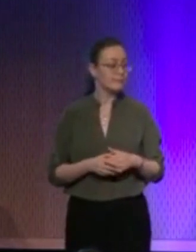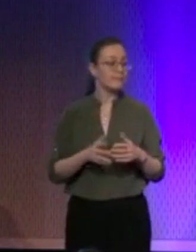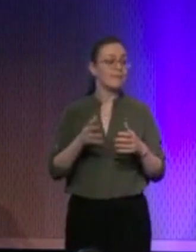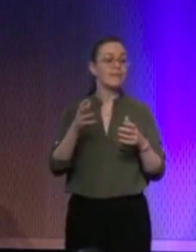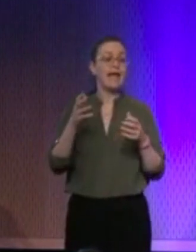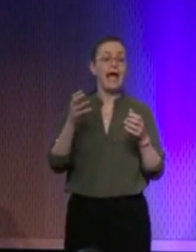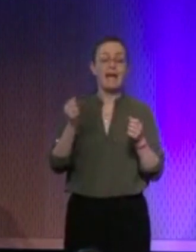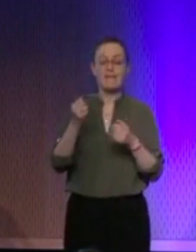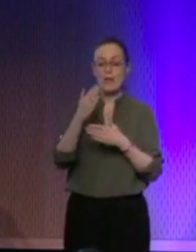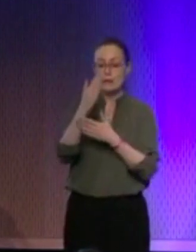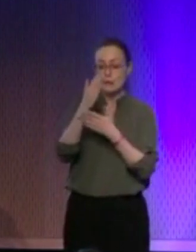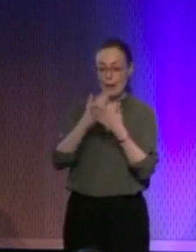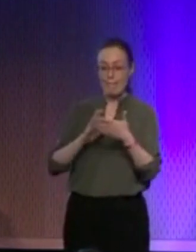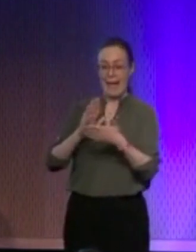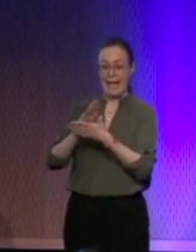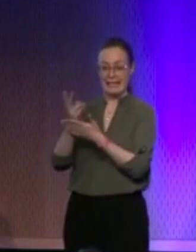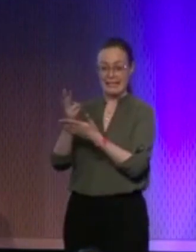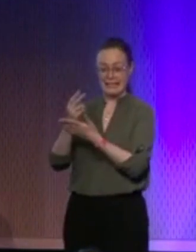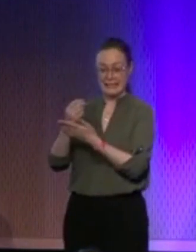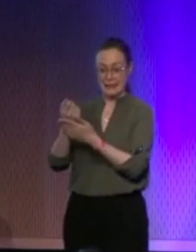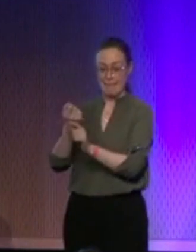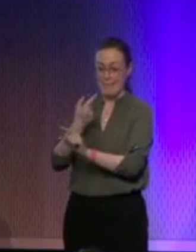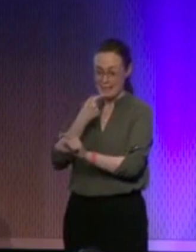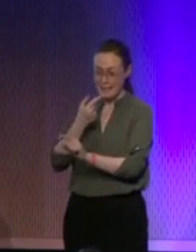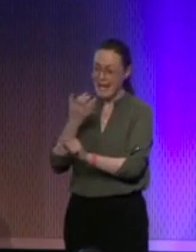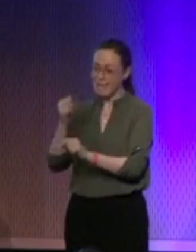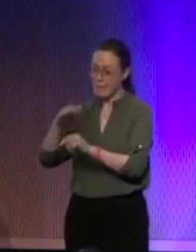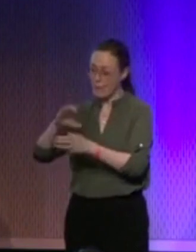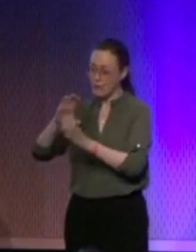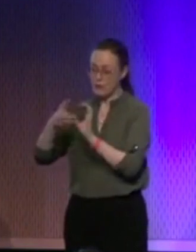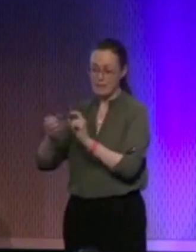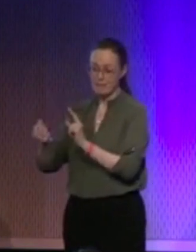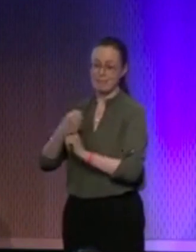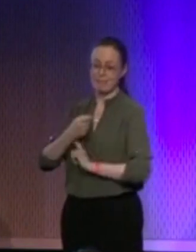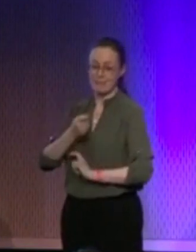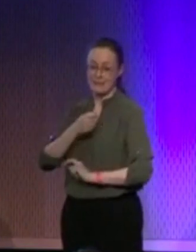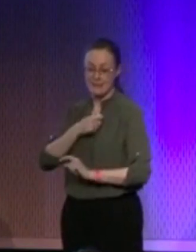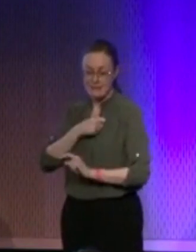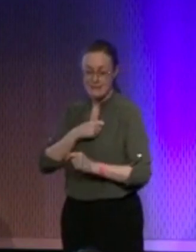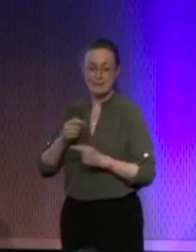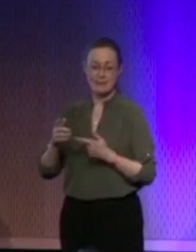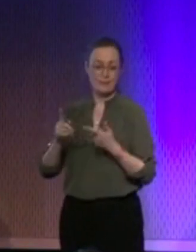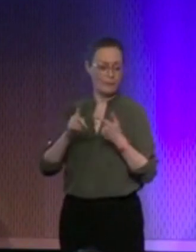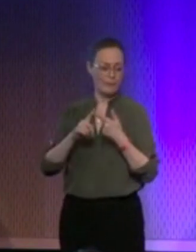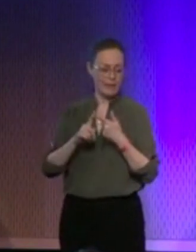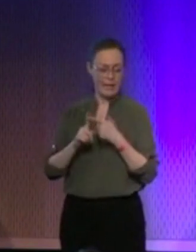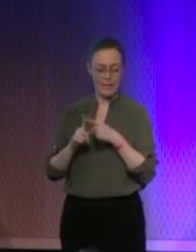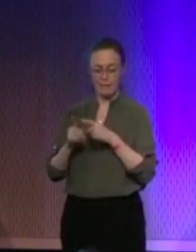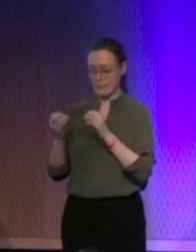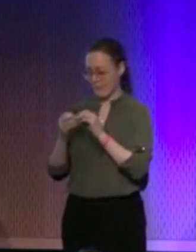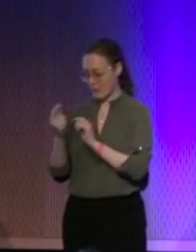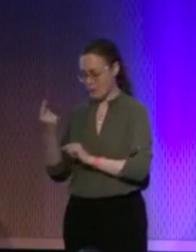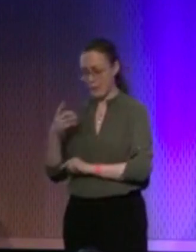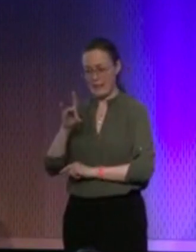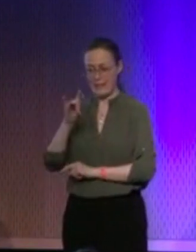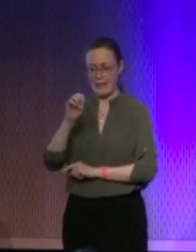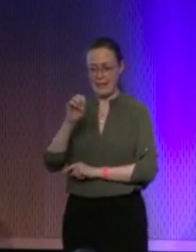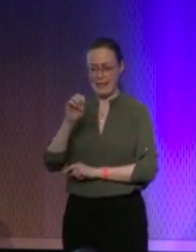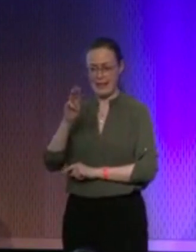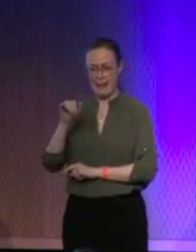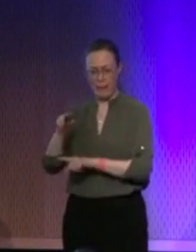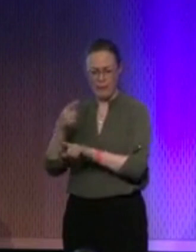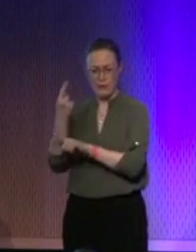are some anti-seizure medications that are more prone to be anxiety. Levetiracetam, which was named, Keppra is the trade